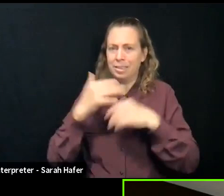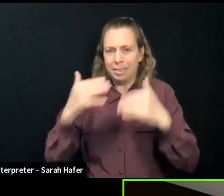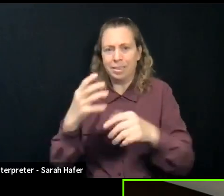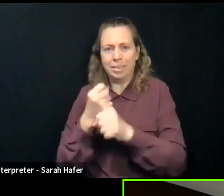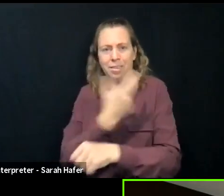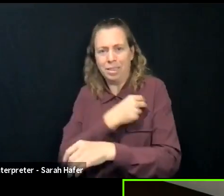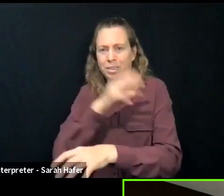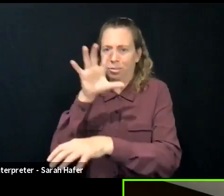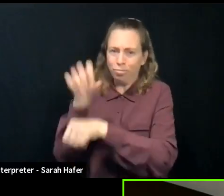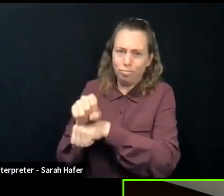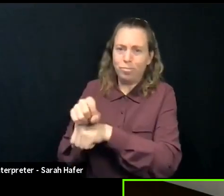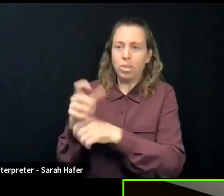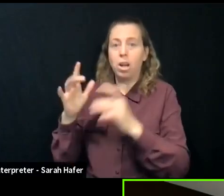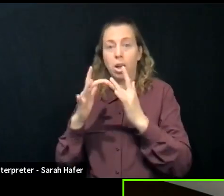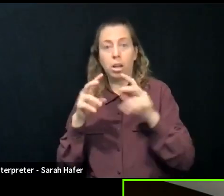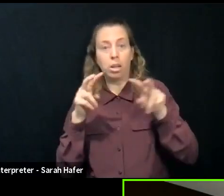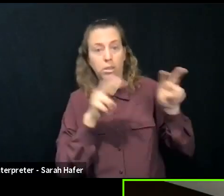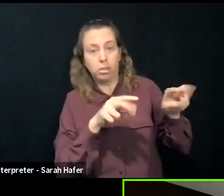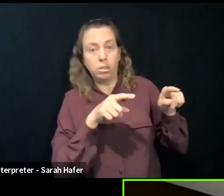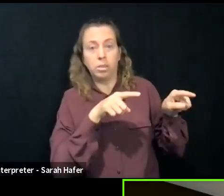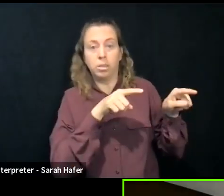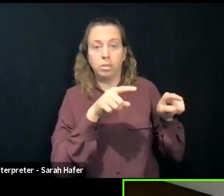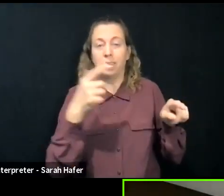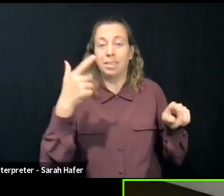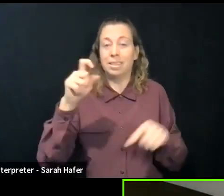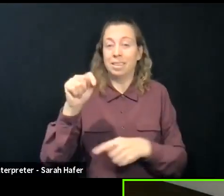Vaccinated Oregon's web tool at